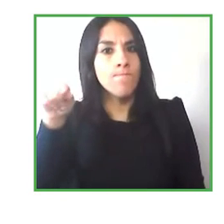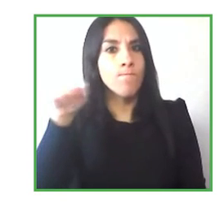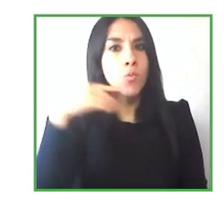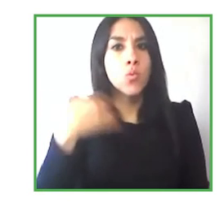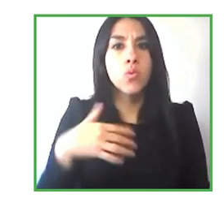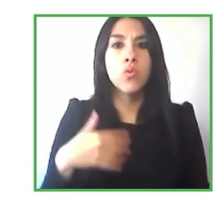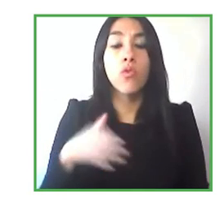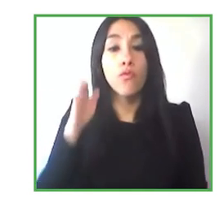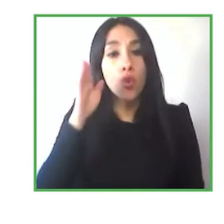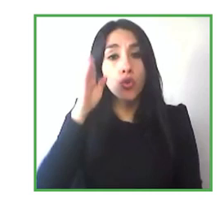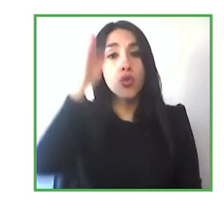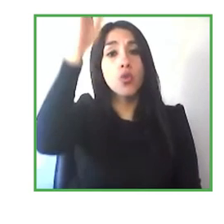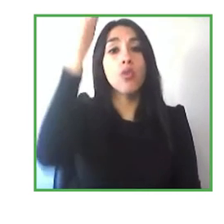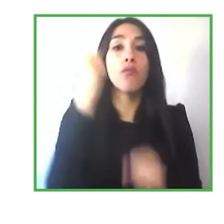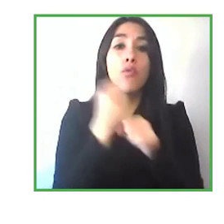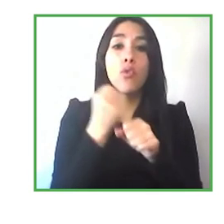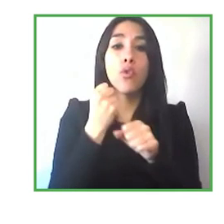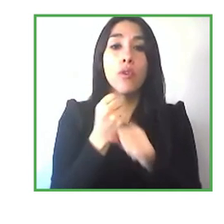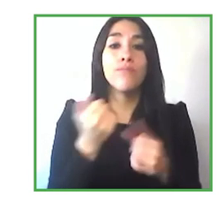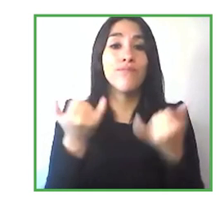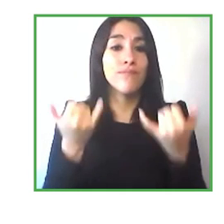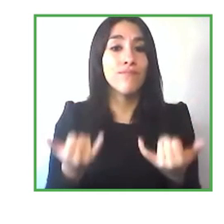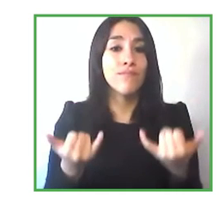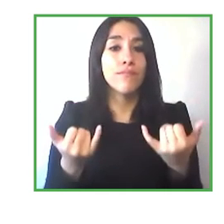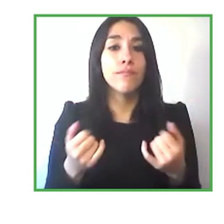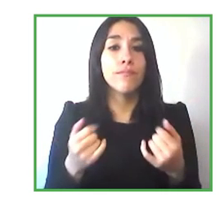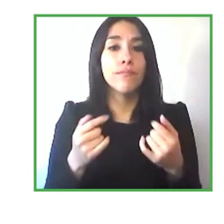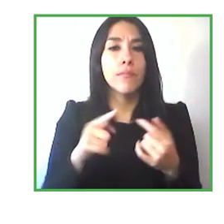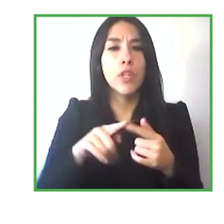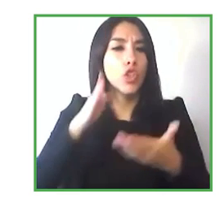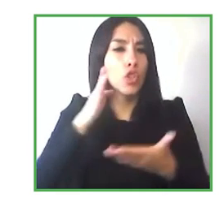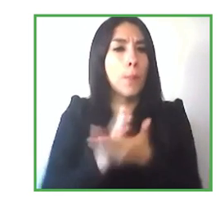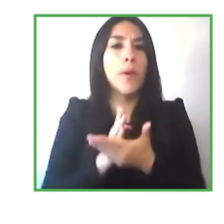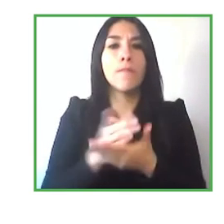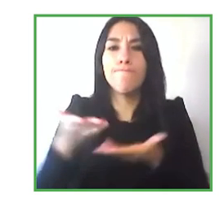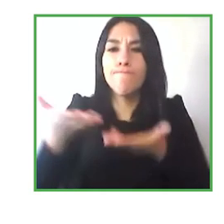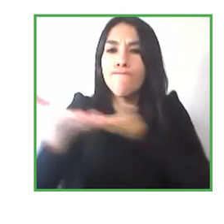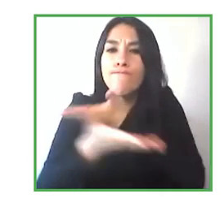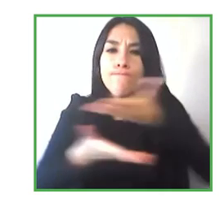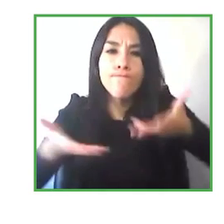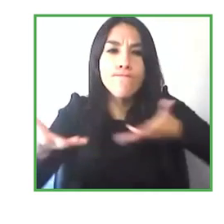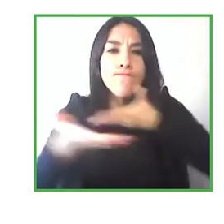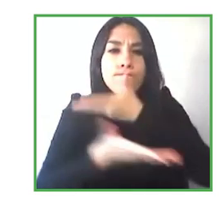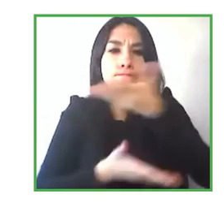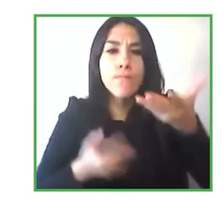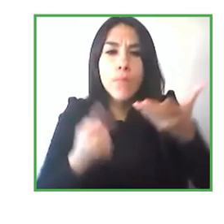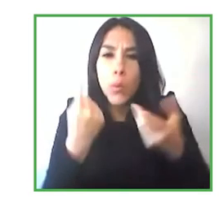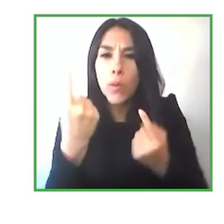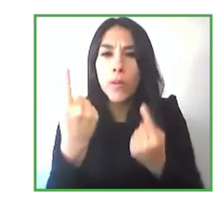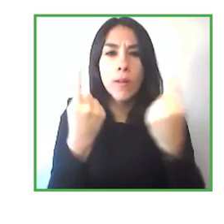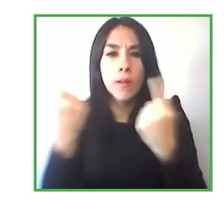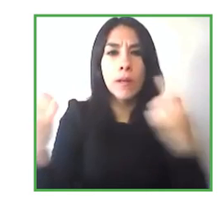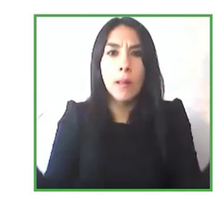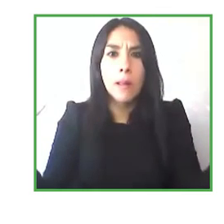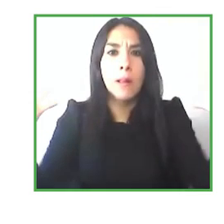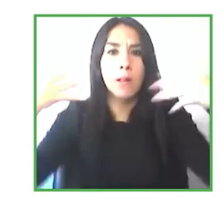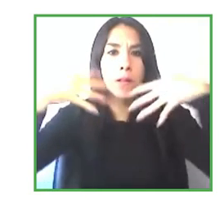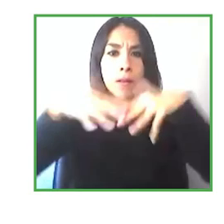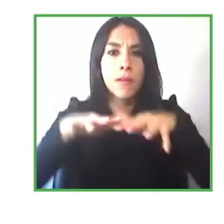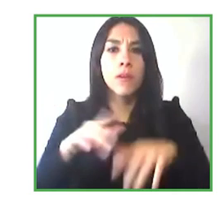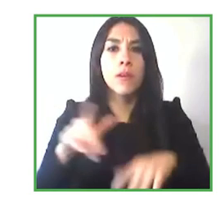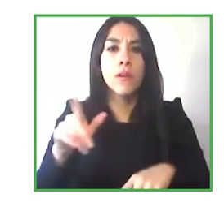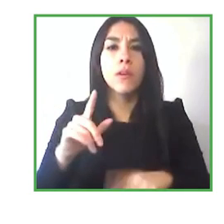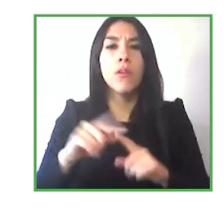the single voice of business on disability issues should, of course, take an active role in these discussions. But